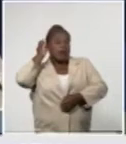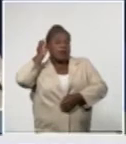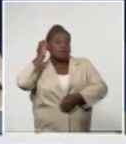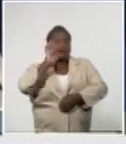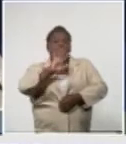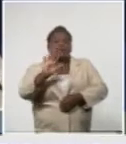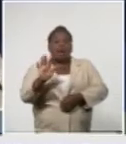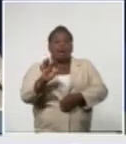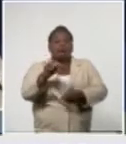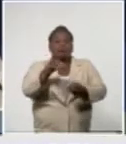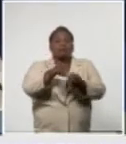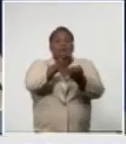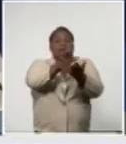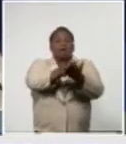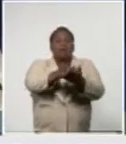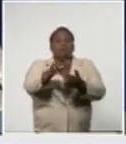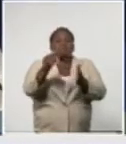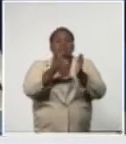1,169, which is